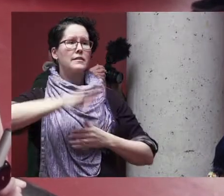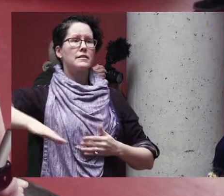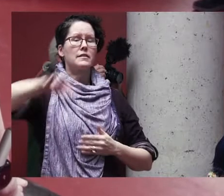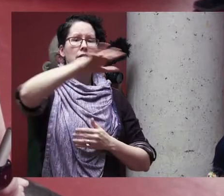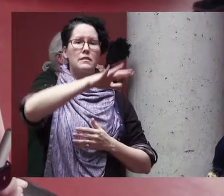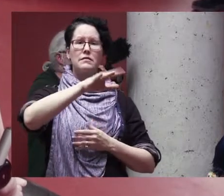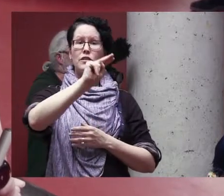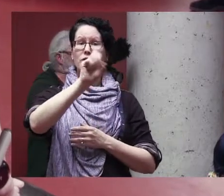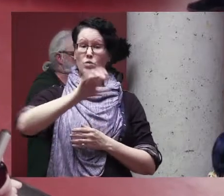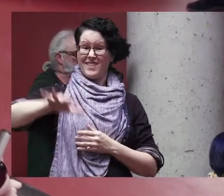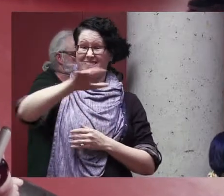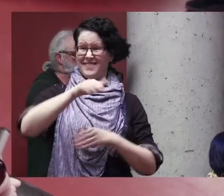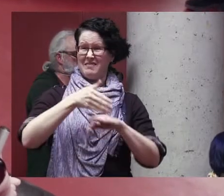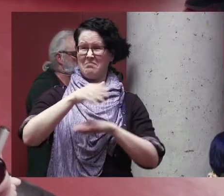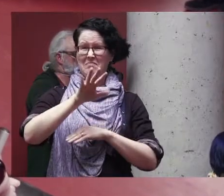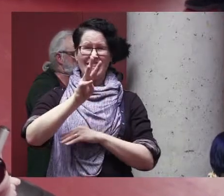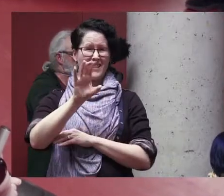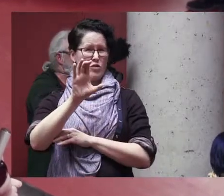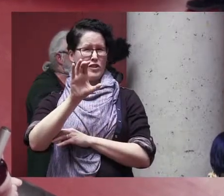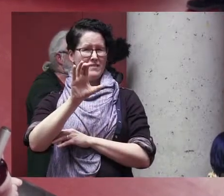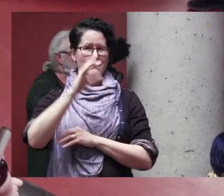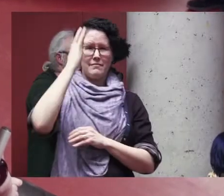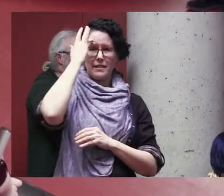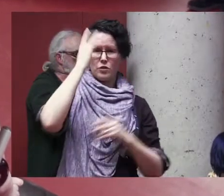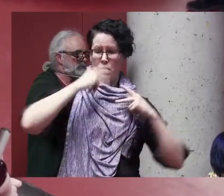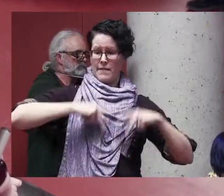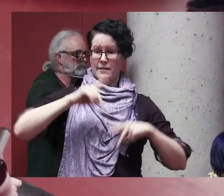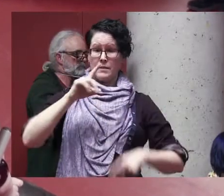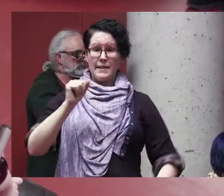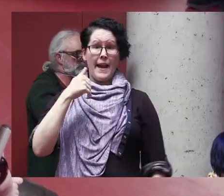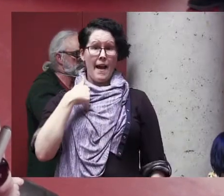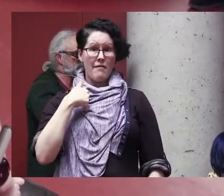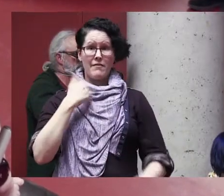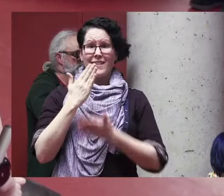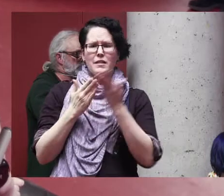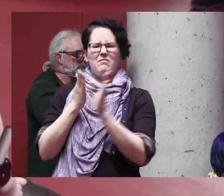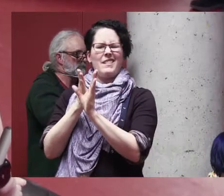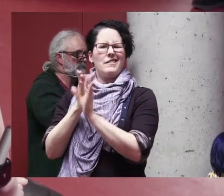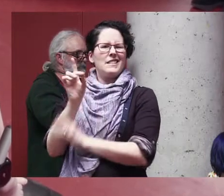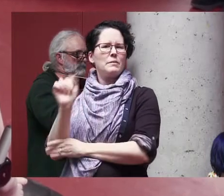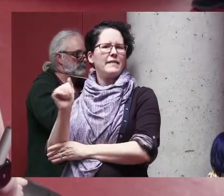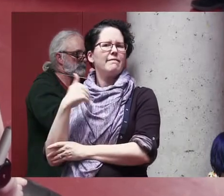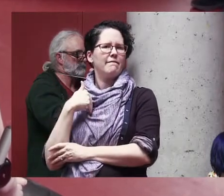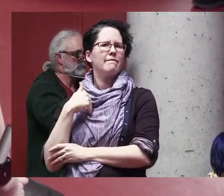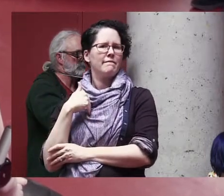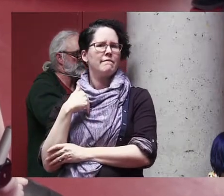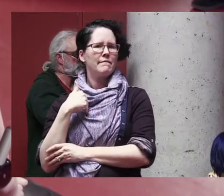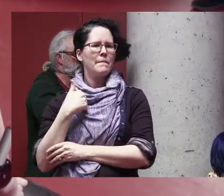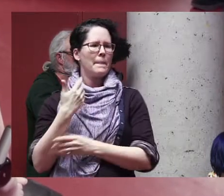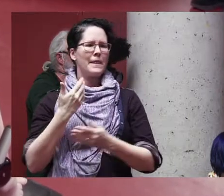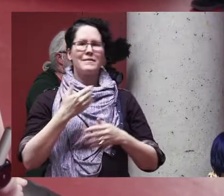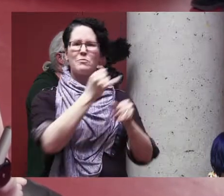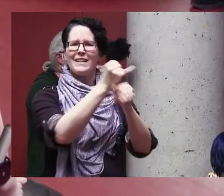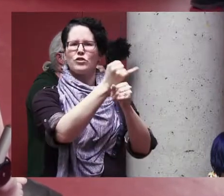of physical and intellectual disabilities, as well as some with psychiatric disabilities, are housed in an